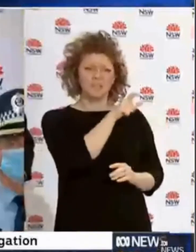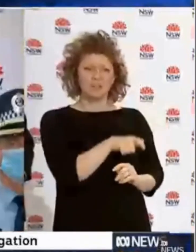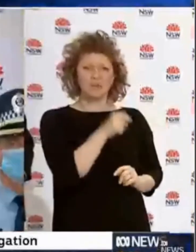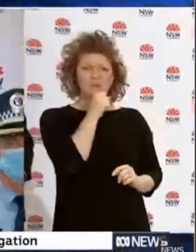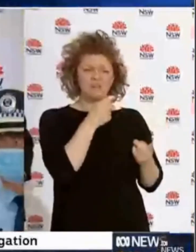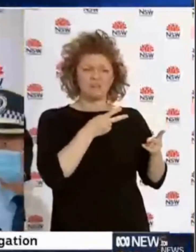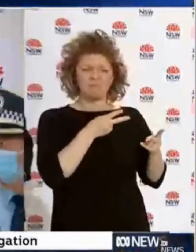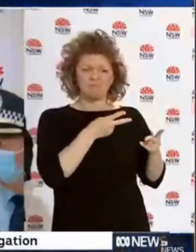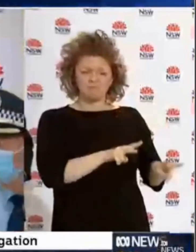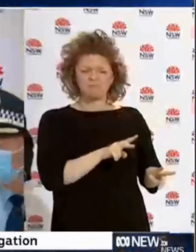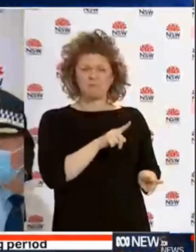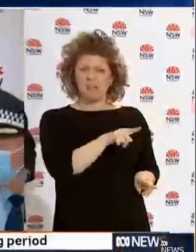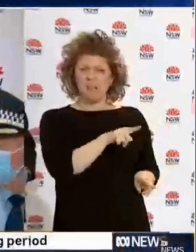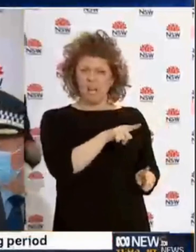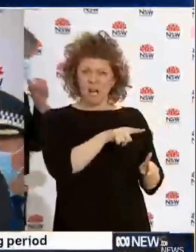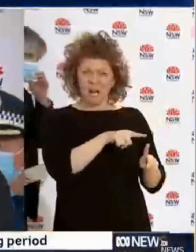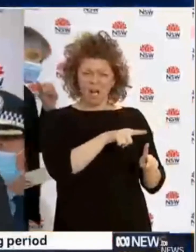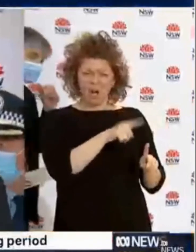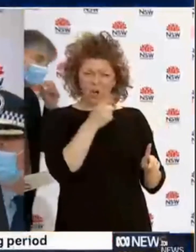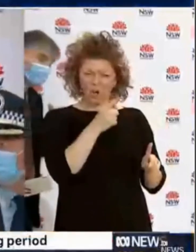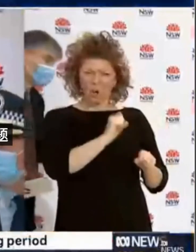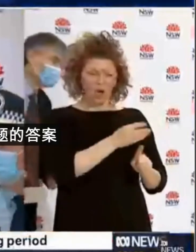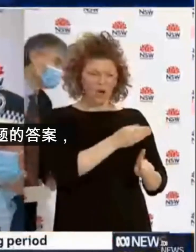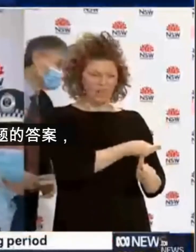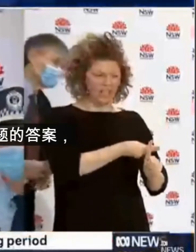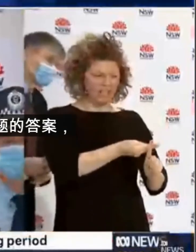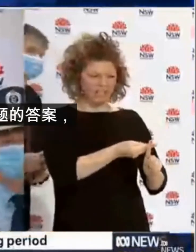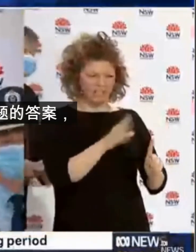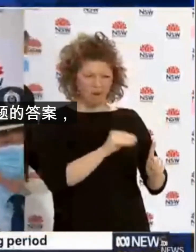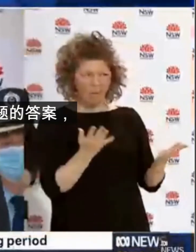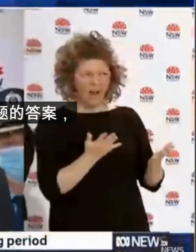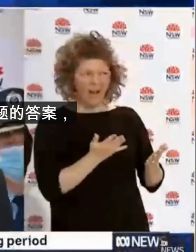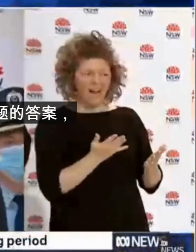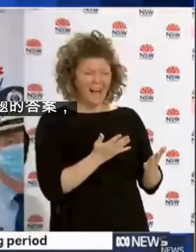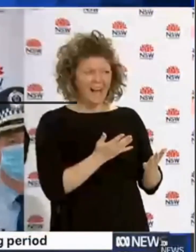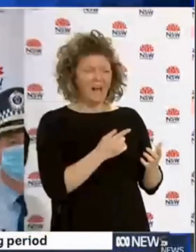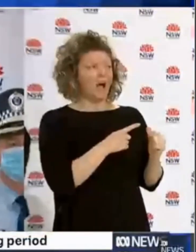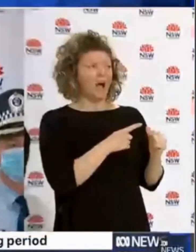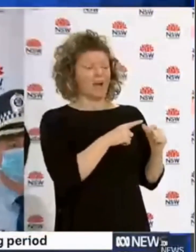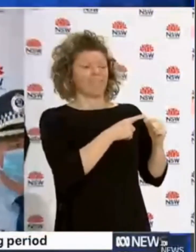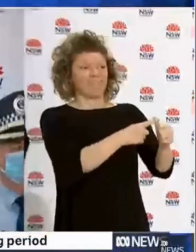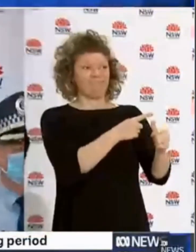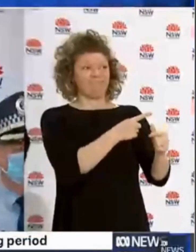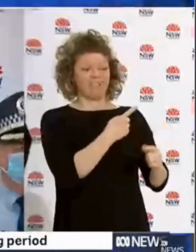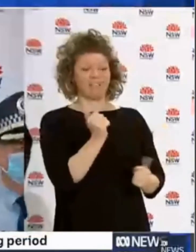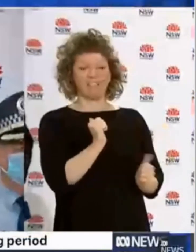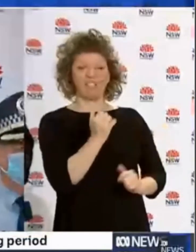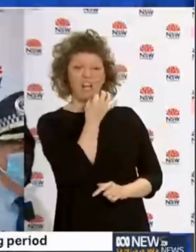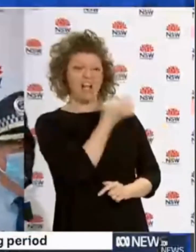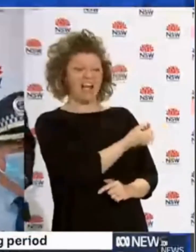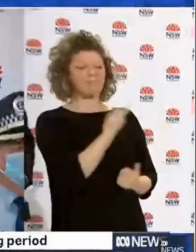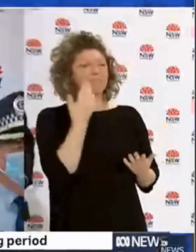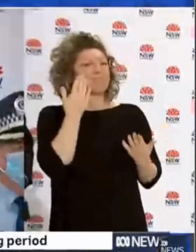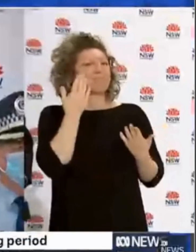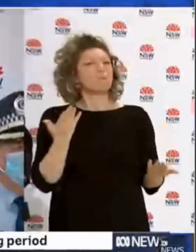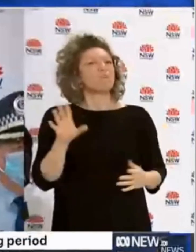I'll ask Dr. McAnulty that. I'm not sure about that. Dr. McAnulty, do you know the answer to that? I know. No, well, I've asked, but he doesn't know. I'm sorry. Can't answer that question. Do we know, Minister, just